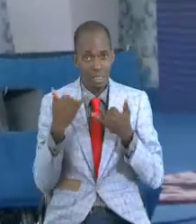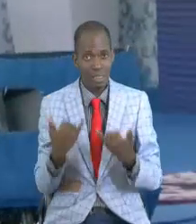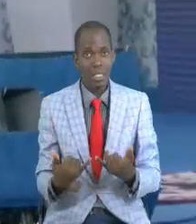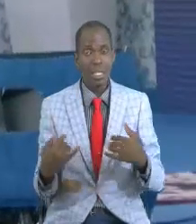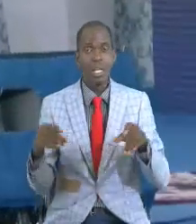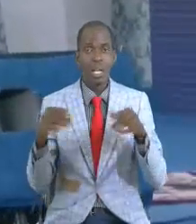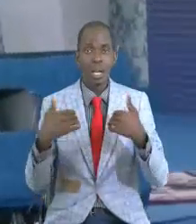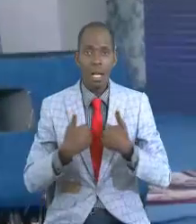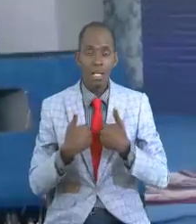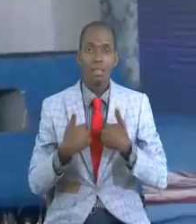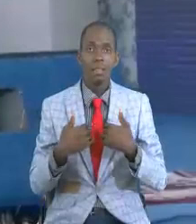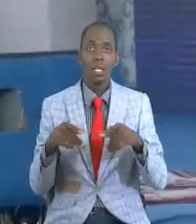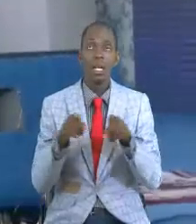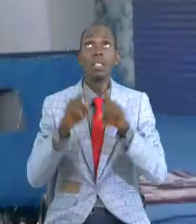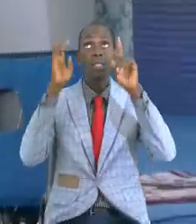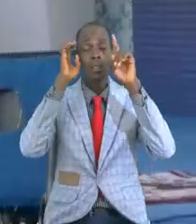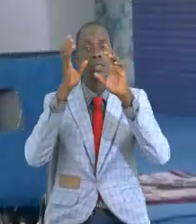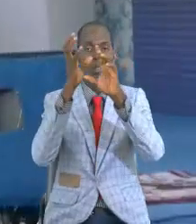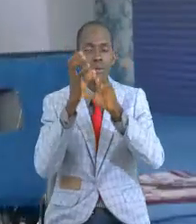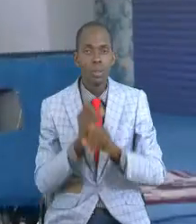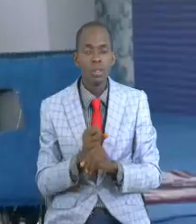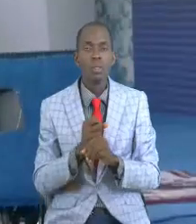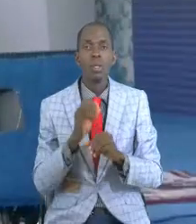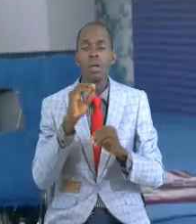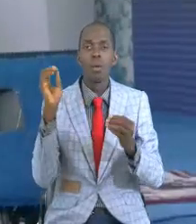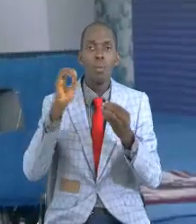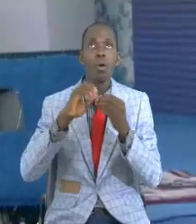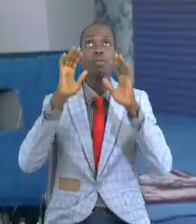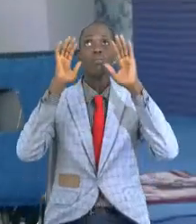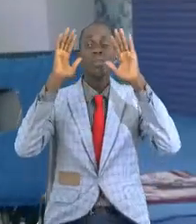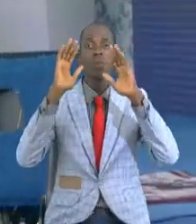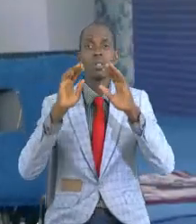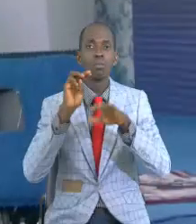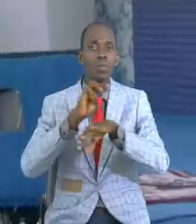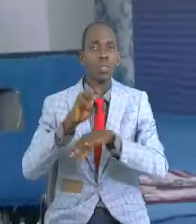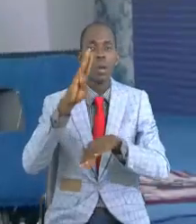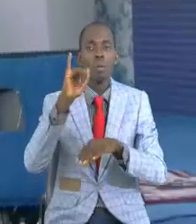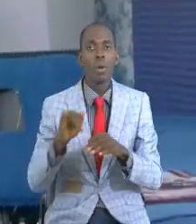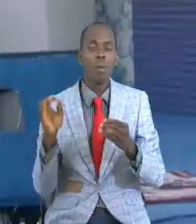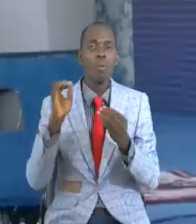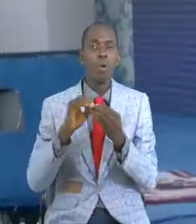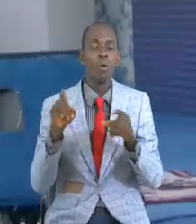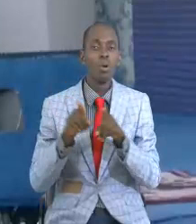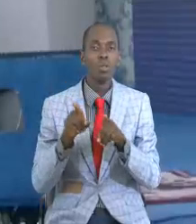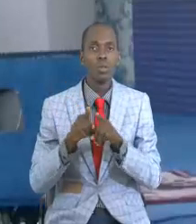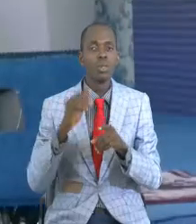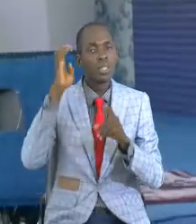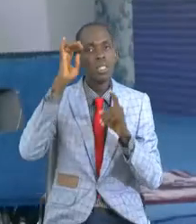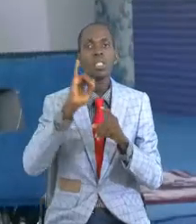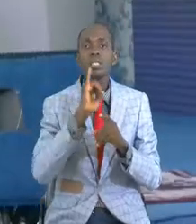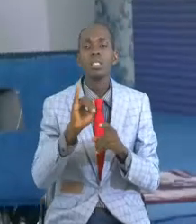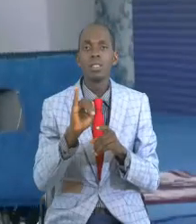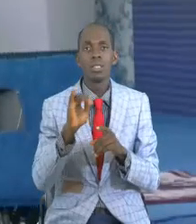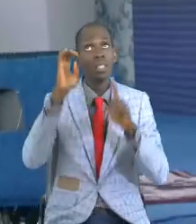a more excellent ministry by how much also he is the mediator he is the